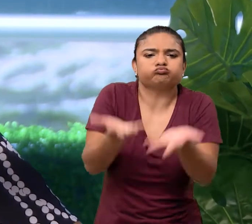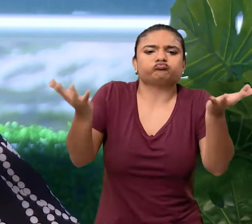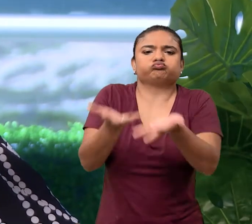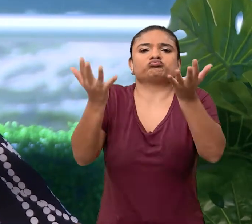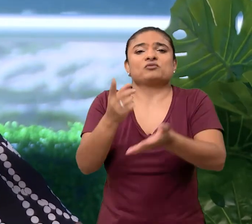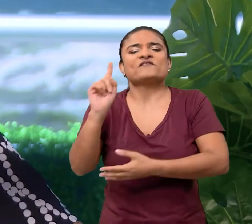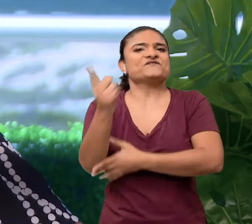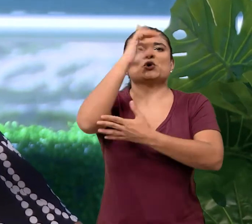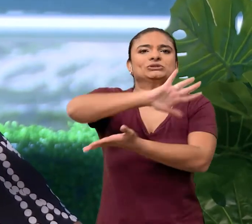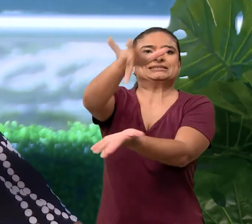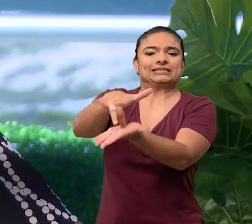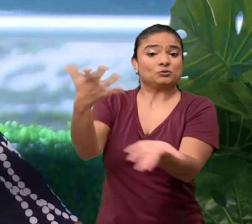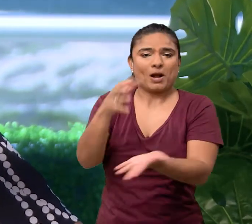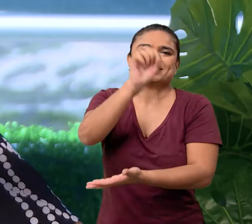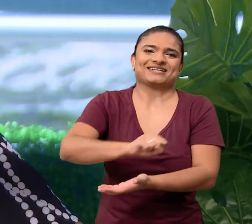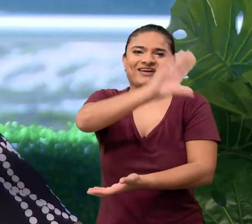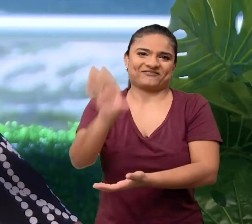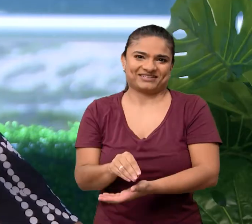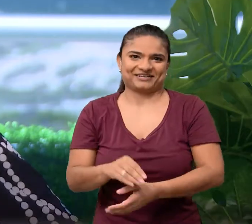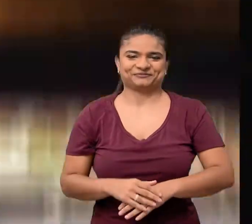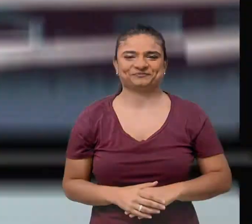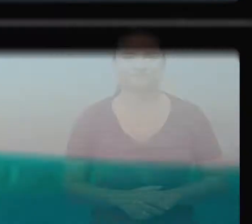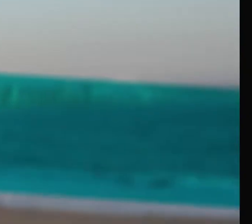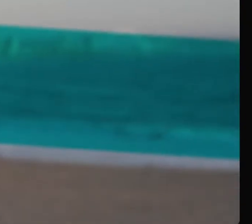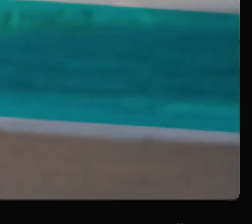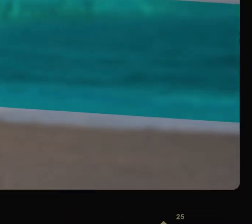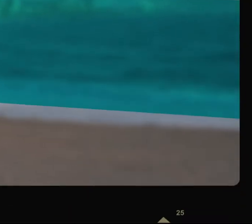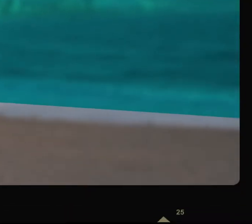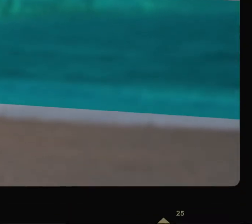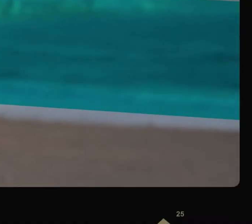economy, a first for autistic adults in South Africa.